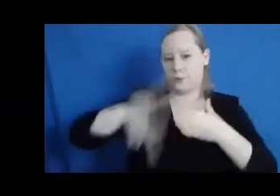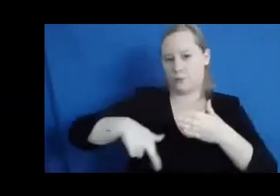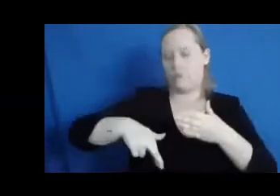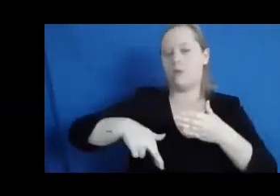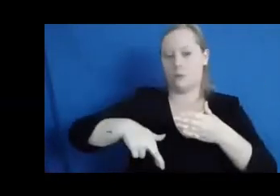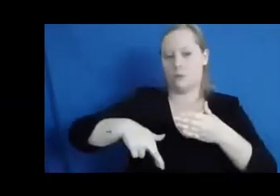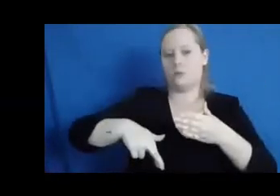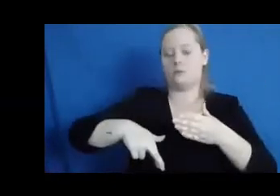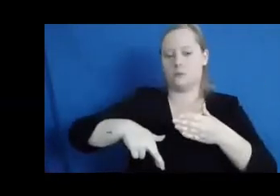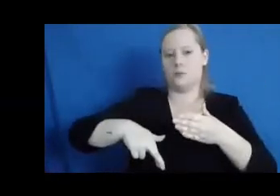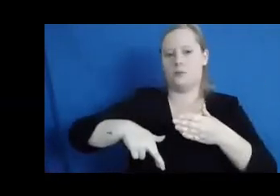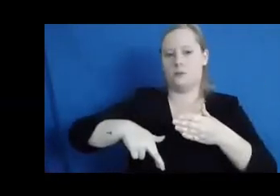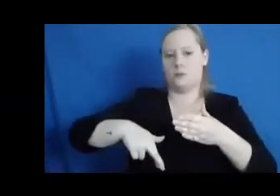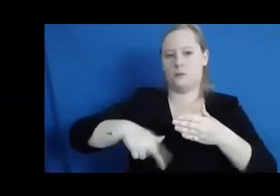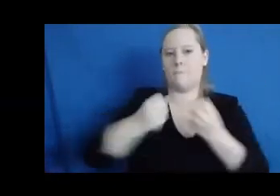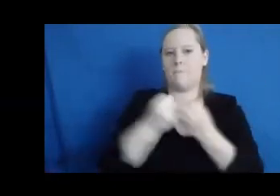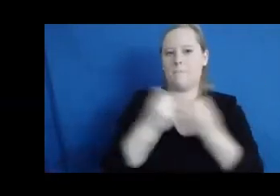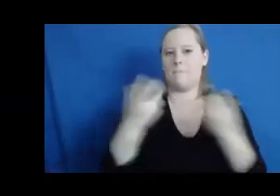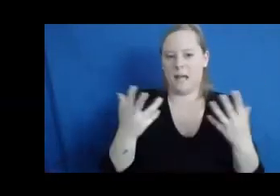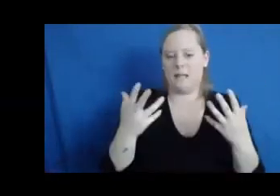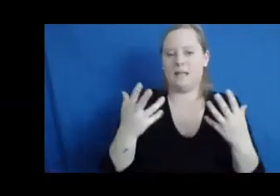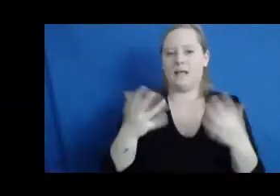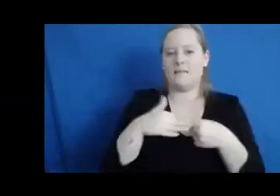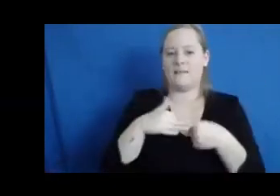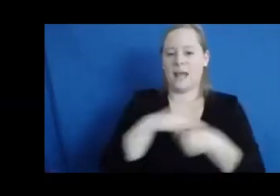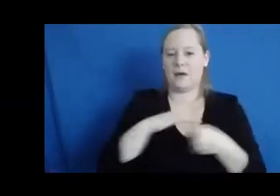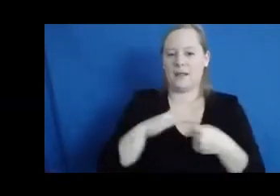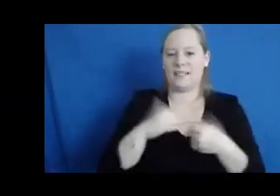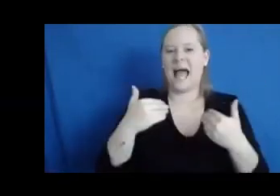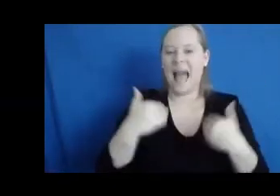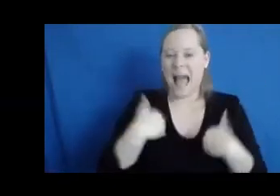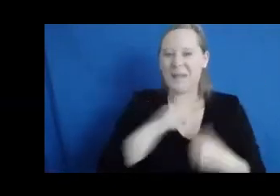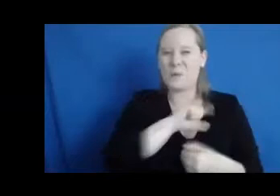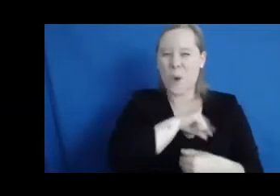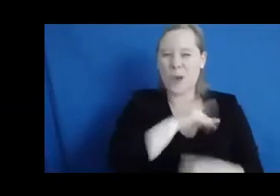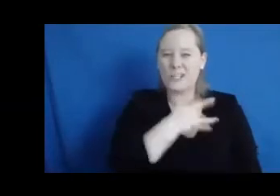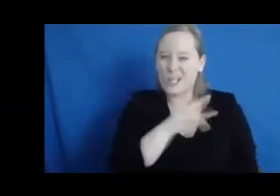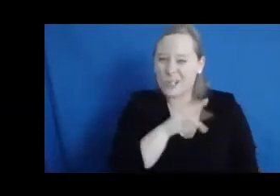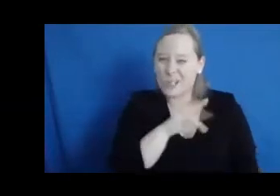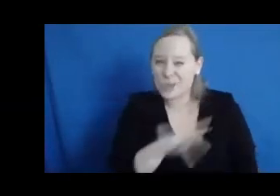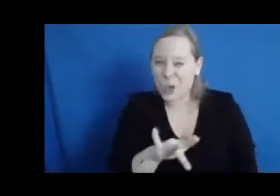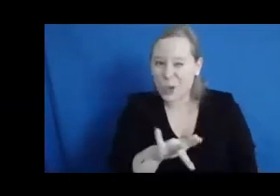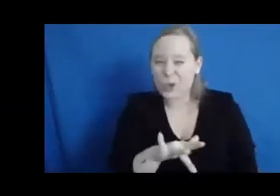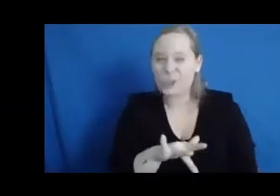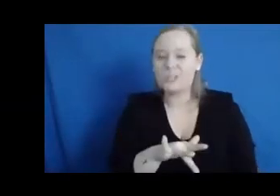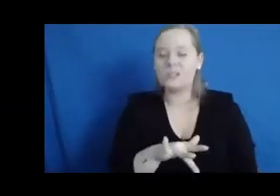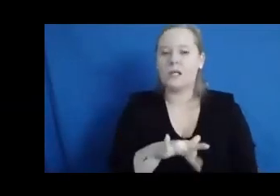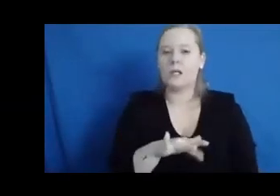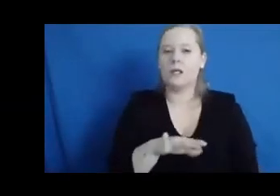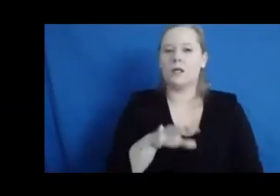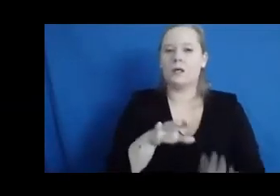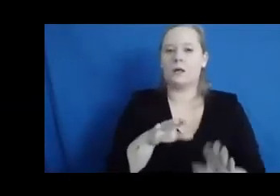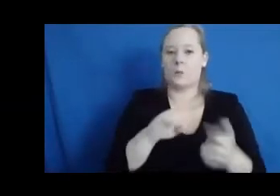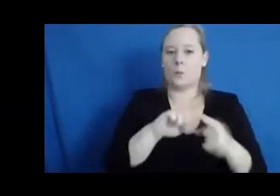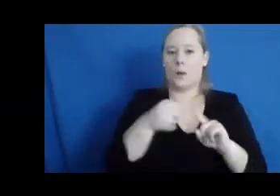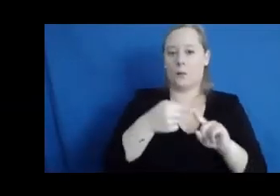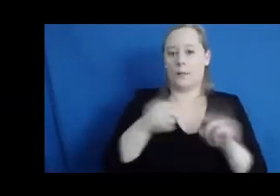that many of the sites have some water quality concerns when we compare them to